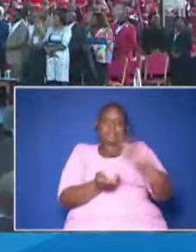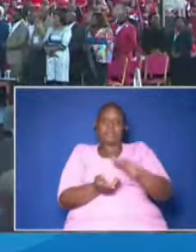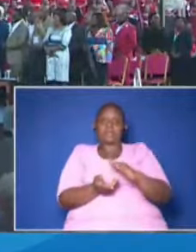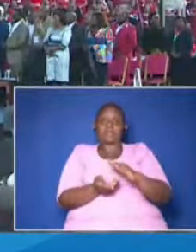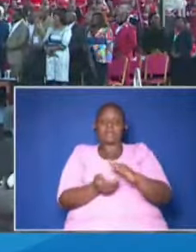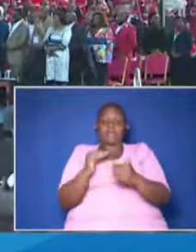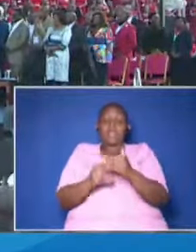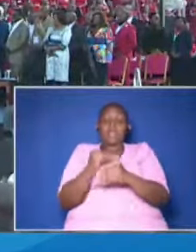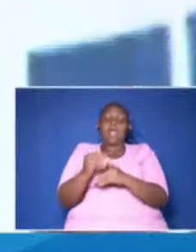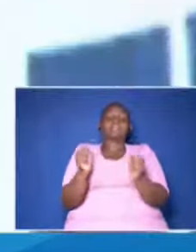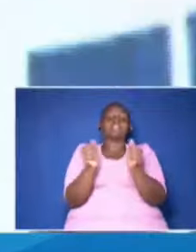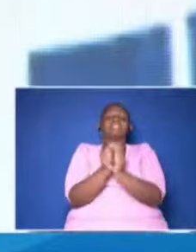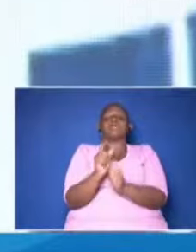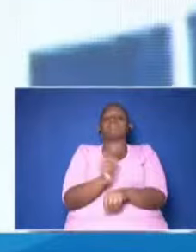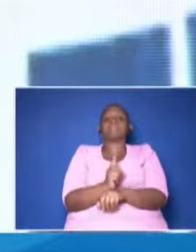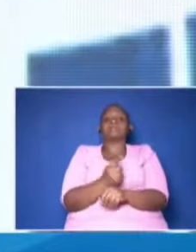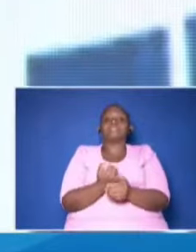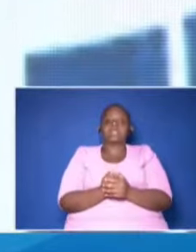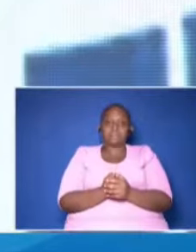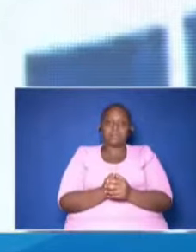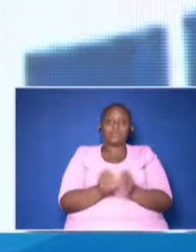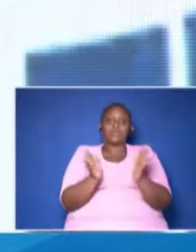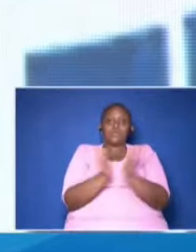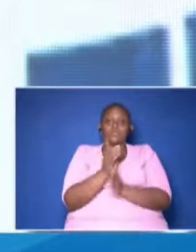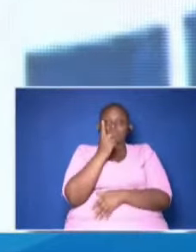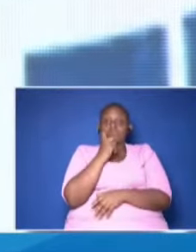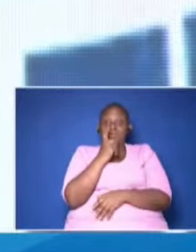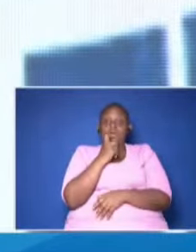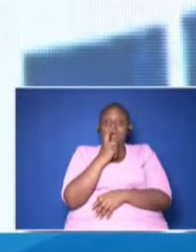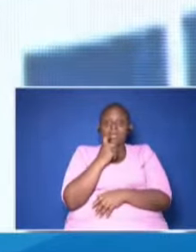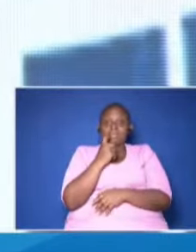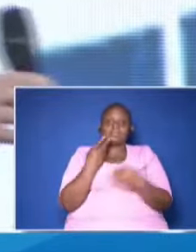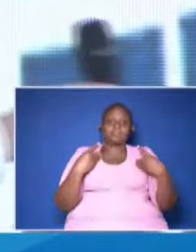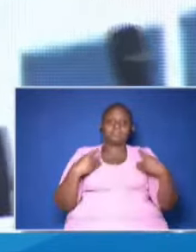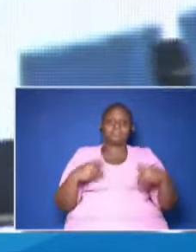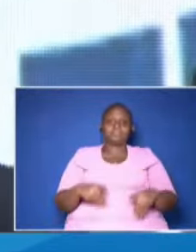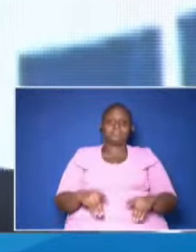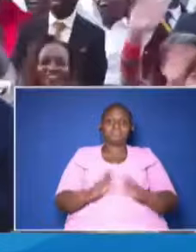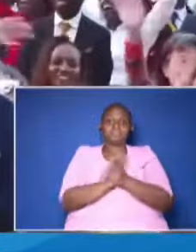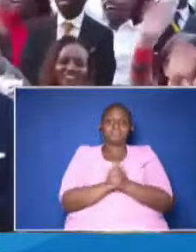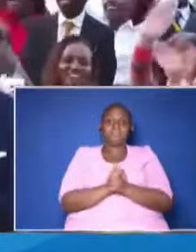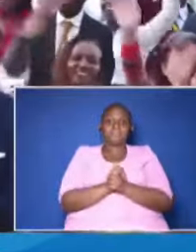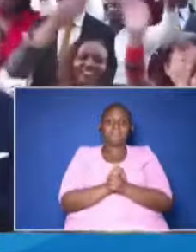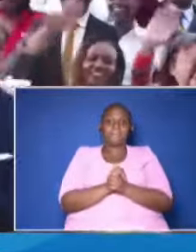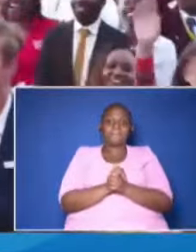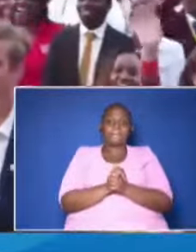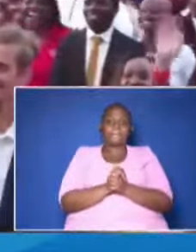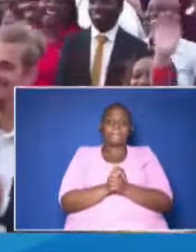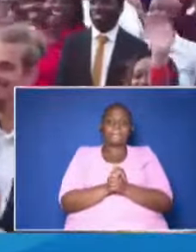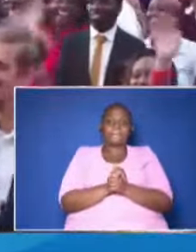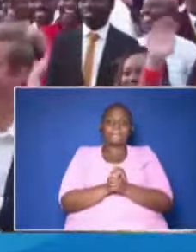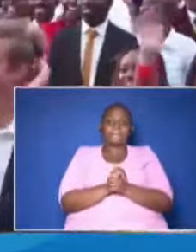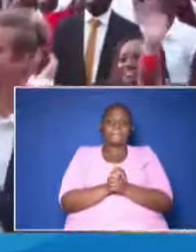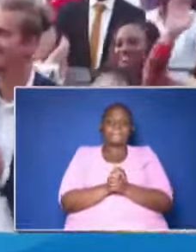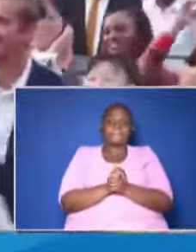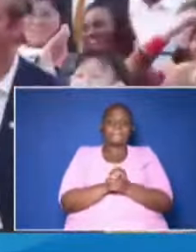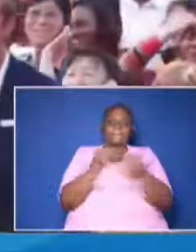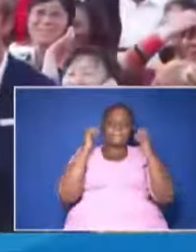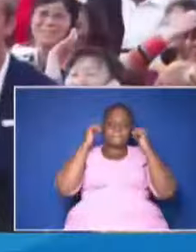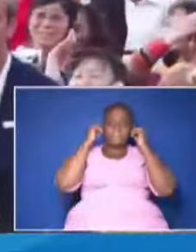10 minutes with my white suit we are white